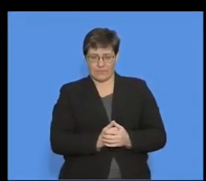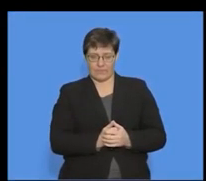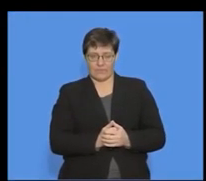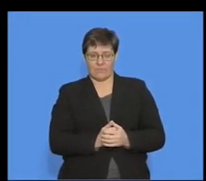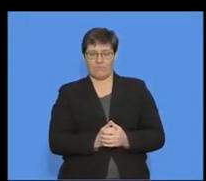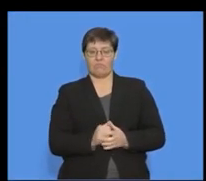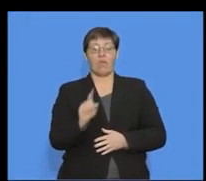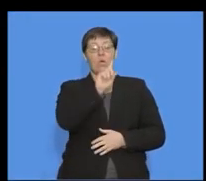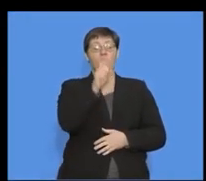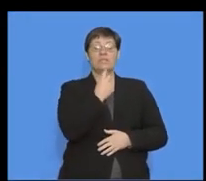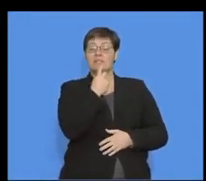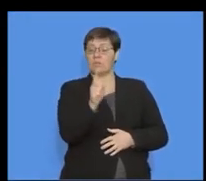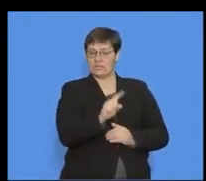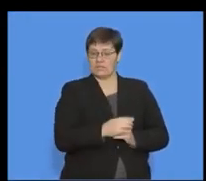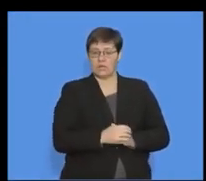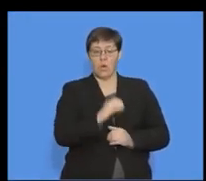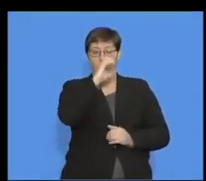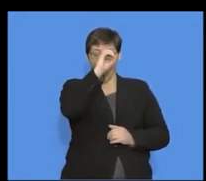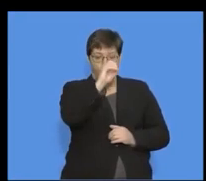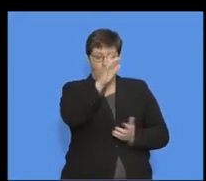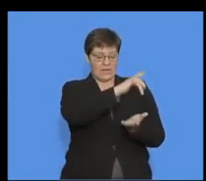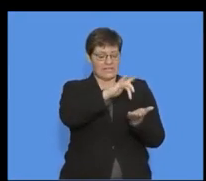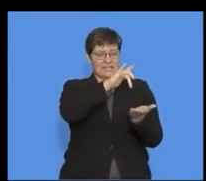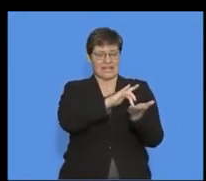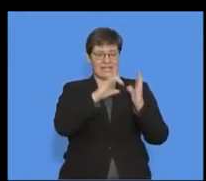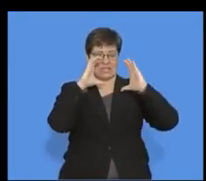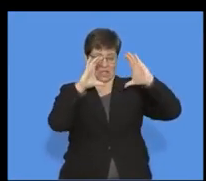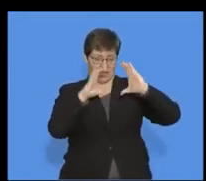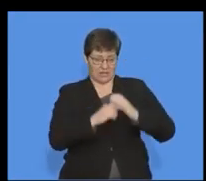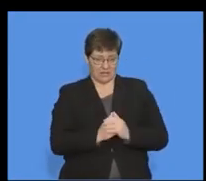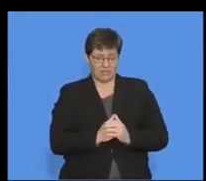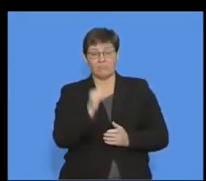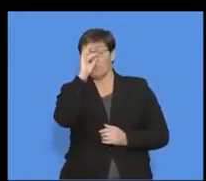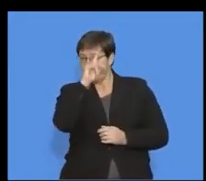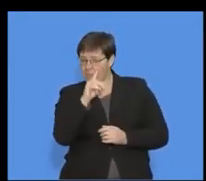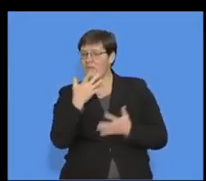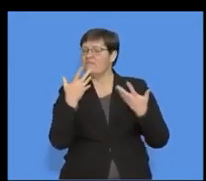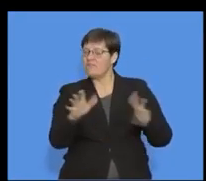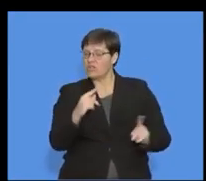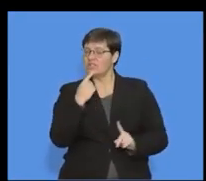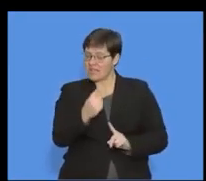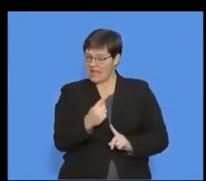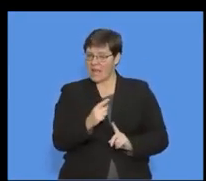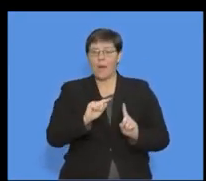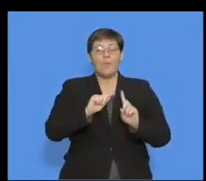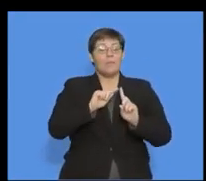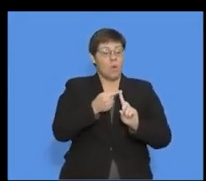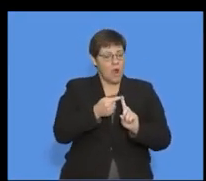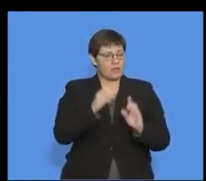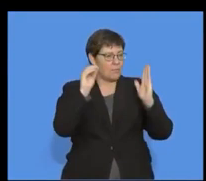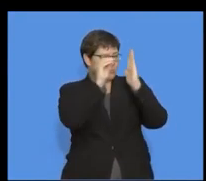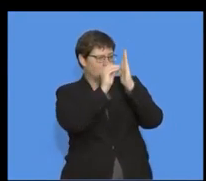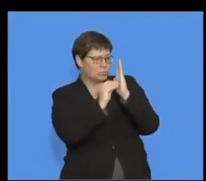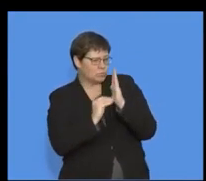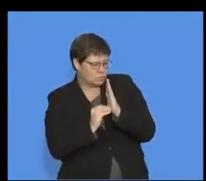So the question says O is the center of the circle. So remember, I did tell you the points that you can think